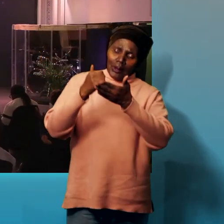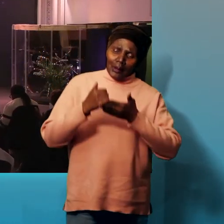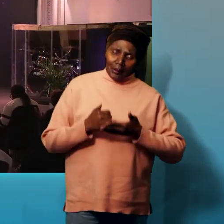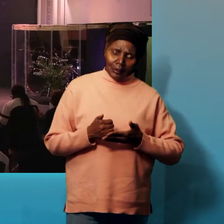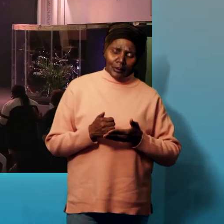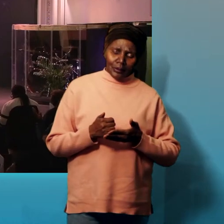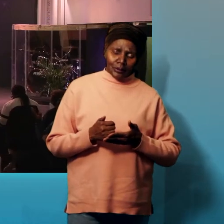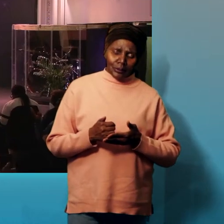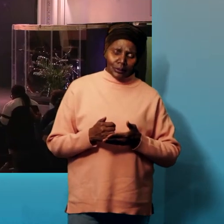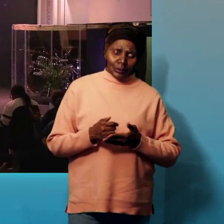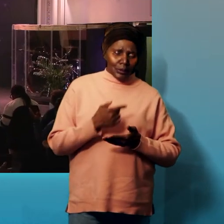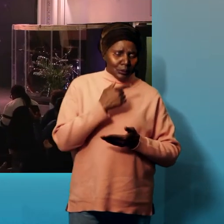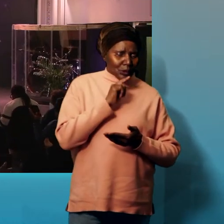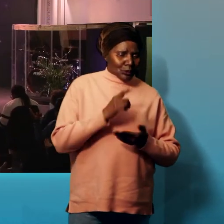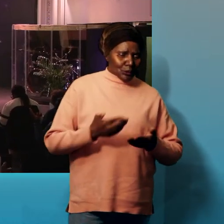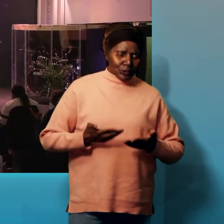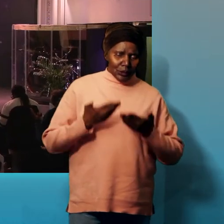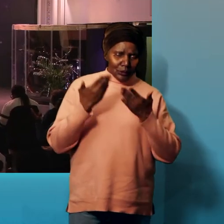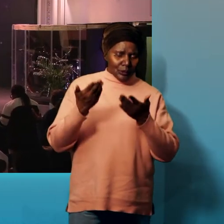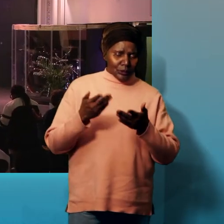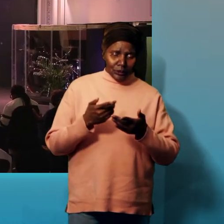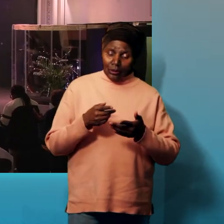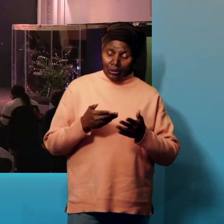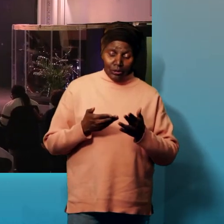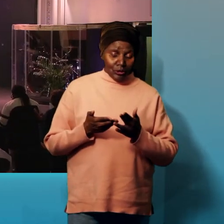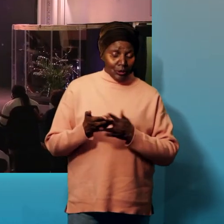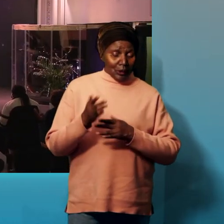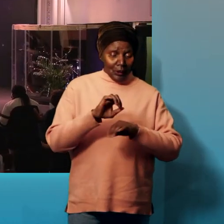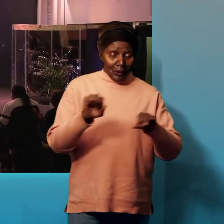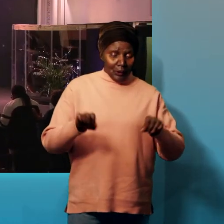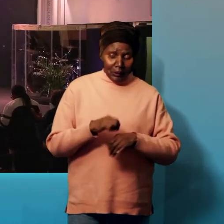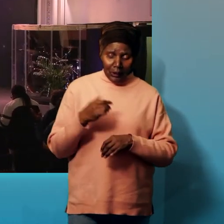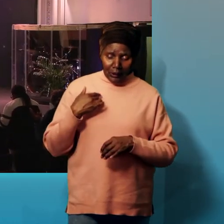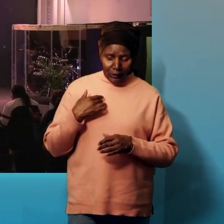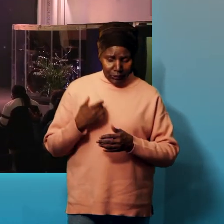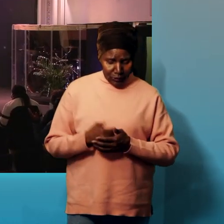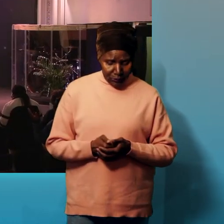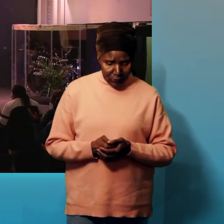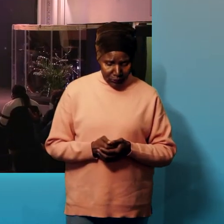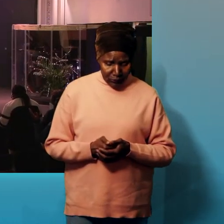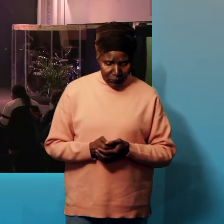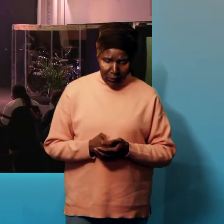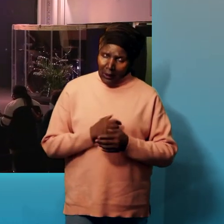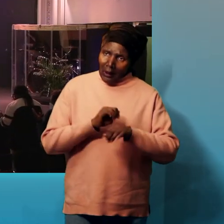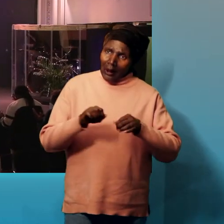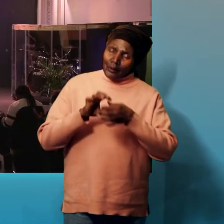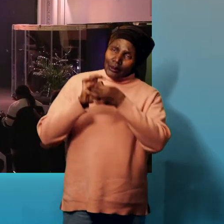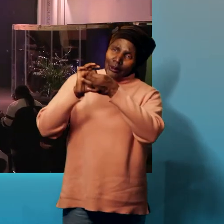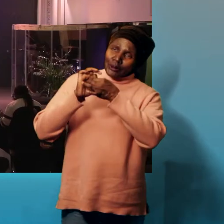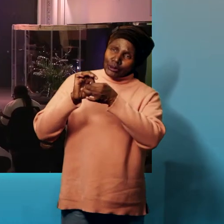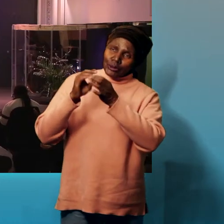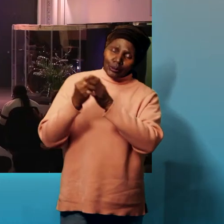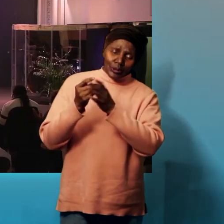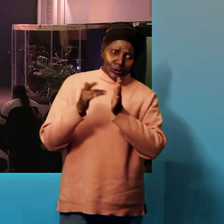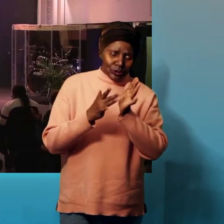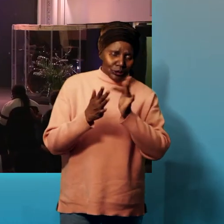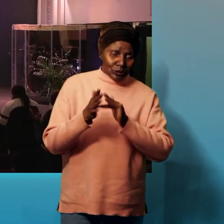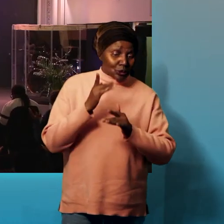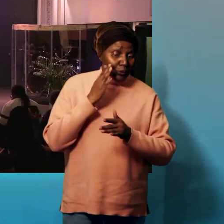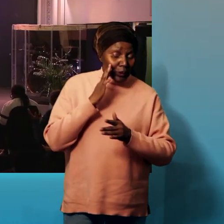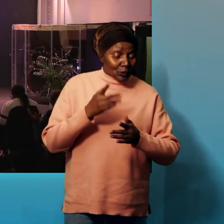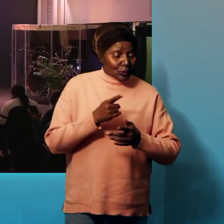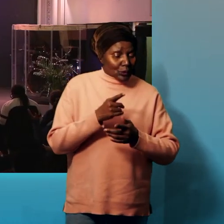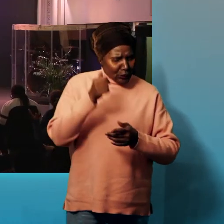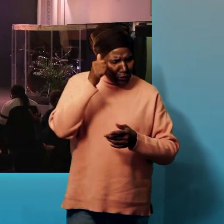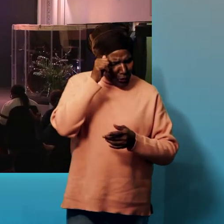sacrificial. Sacrificial in our walk with Jesus. Sacrificial in knowing that when we do lay things down,